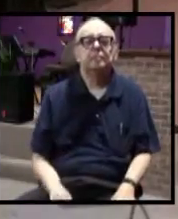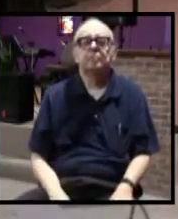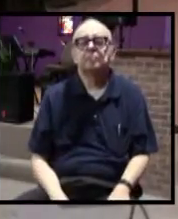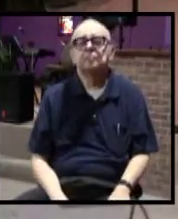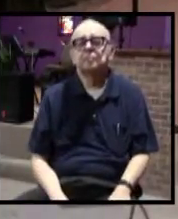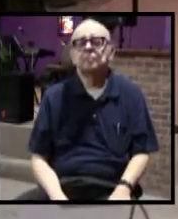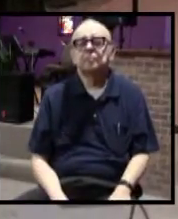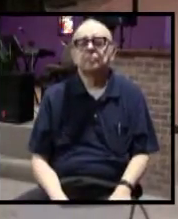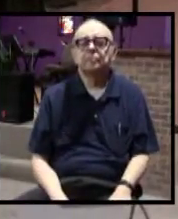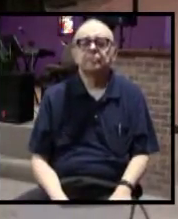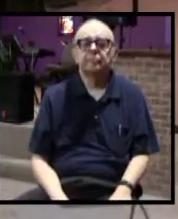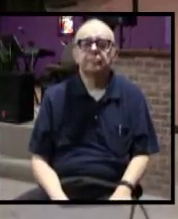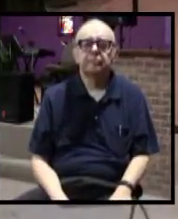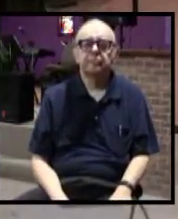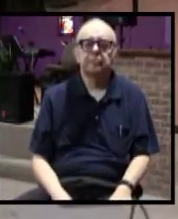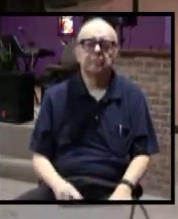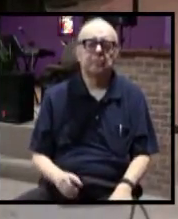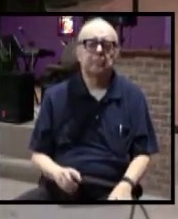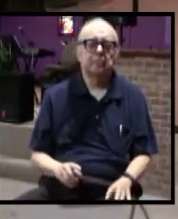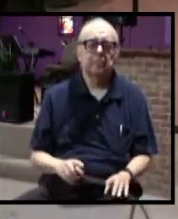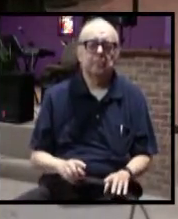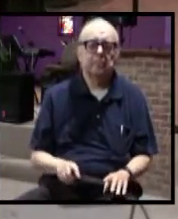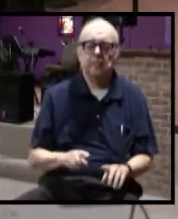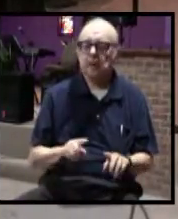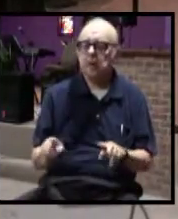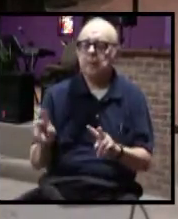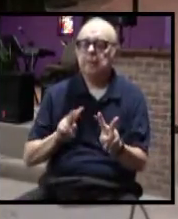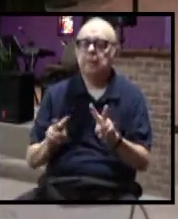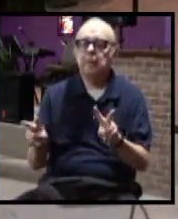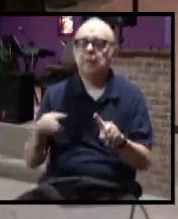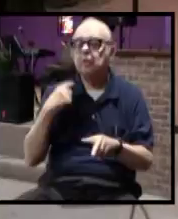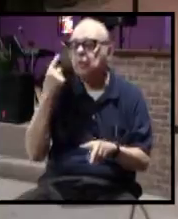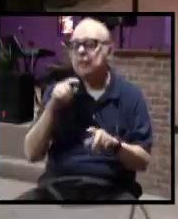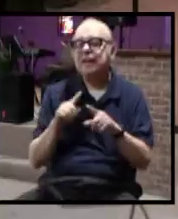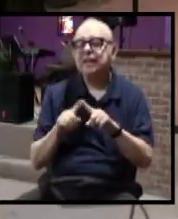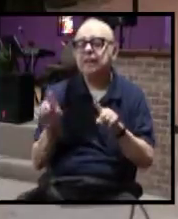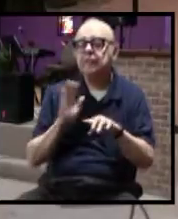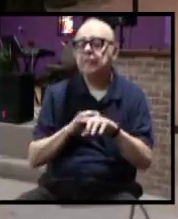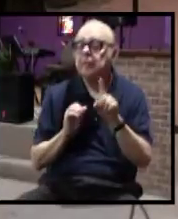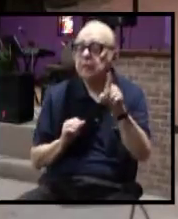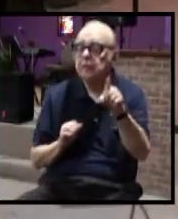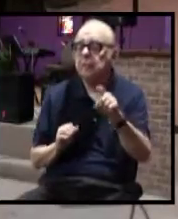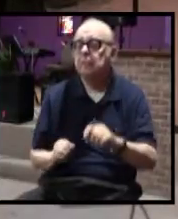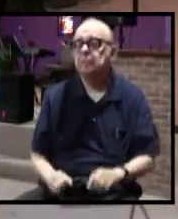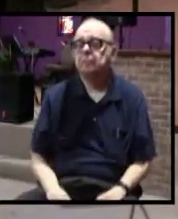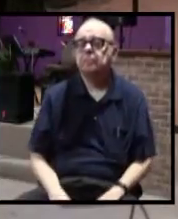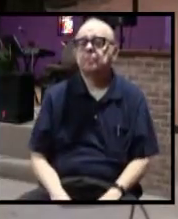But yet, they could look different than you.